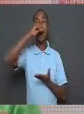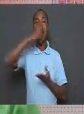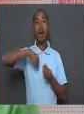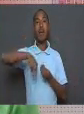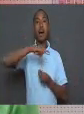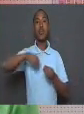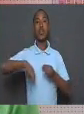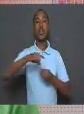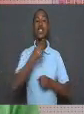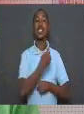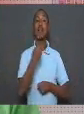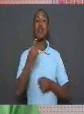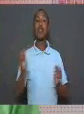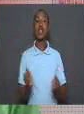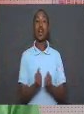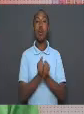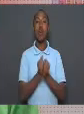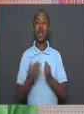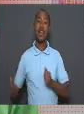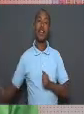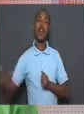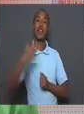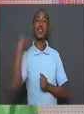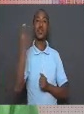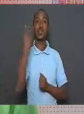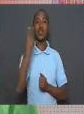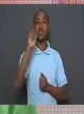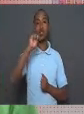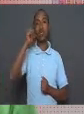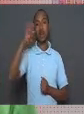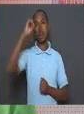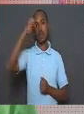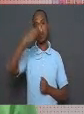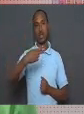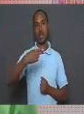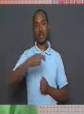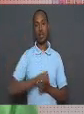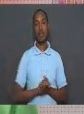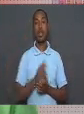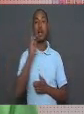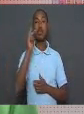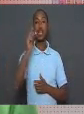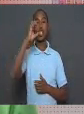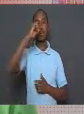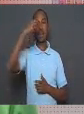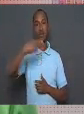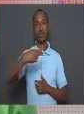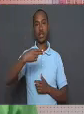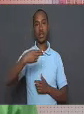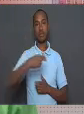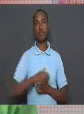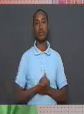some of the common and indirect uses of sodium hydroxide, potassium